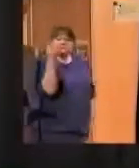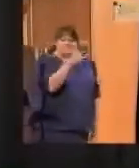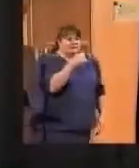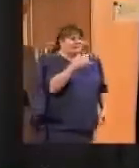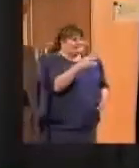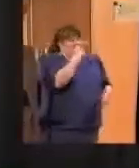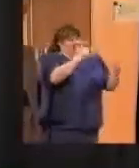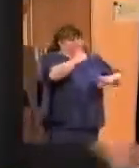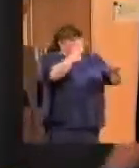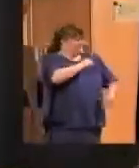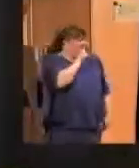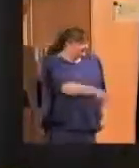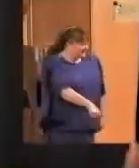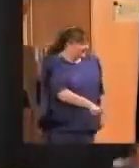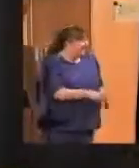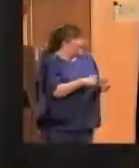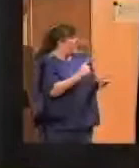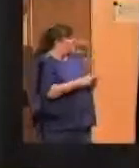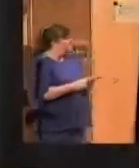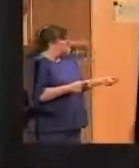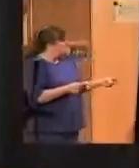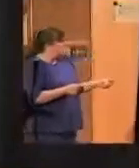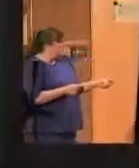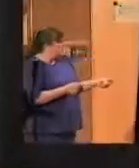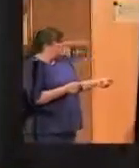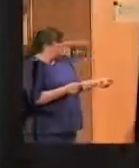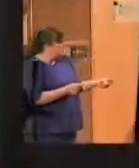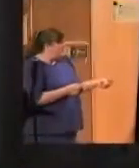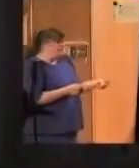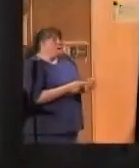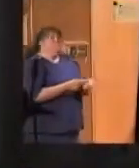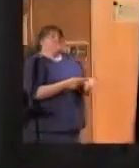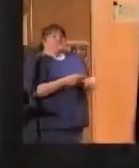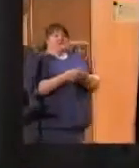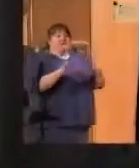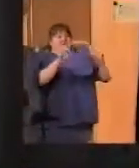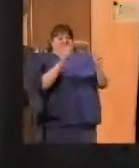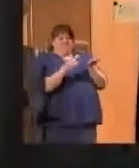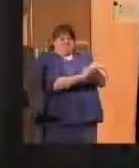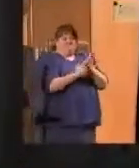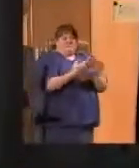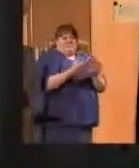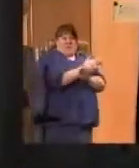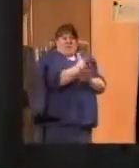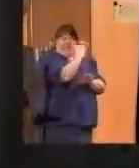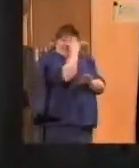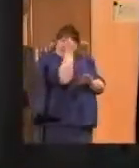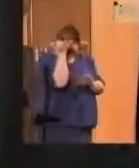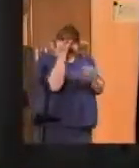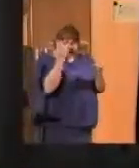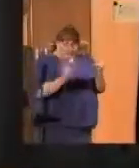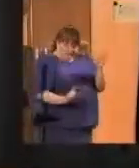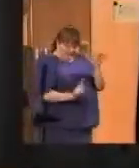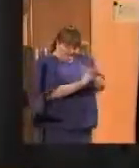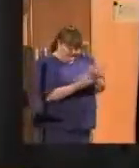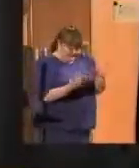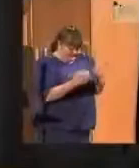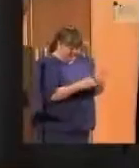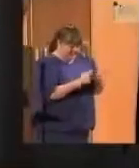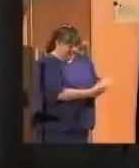funny! And then you're unjustly forced to revisit the subject of discussion, now in having lost